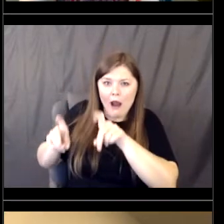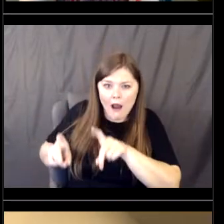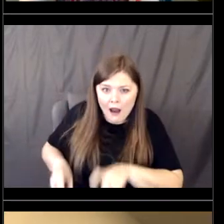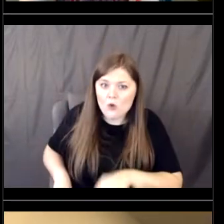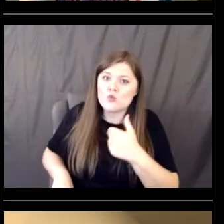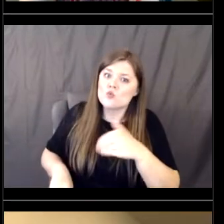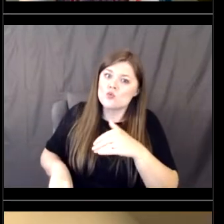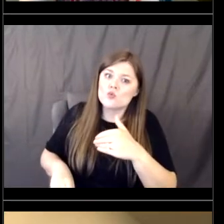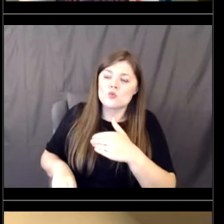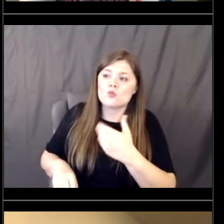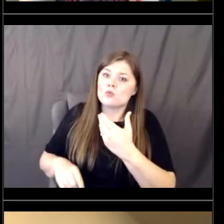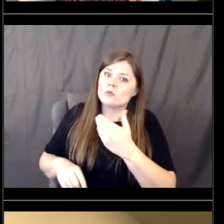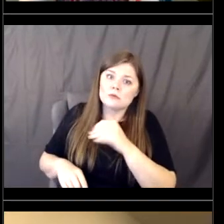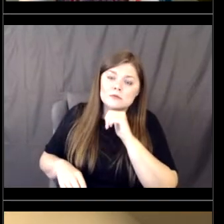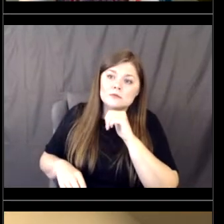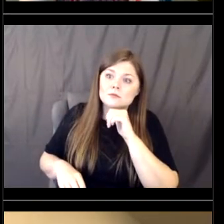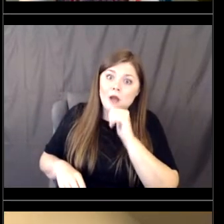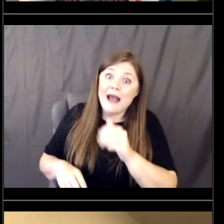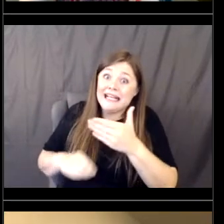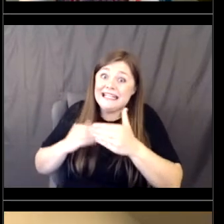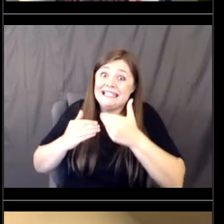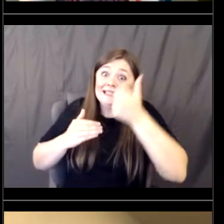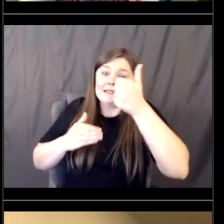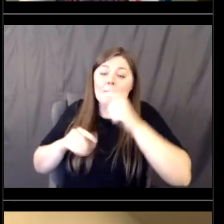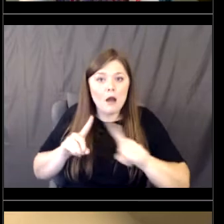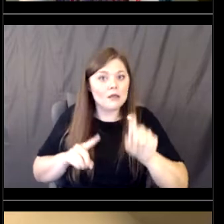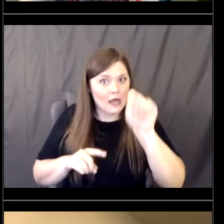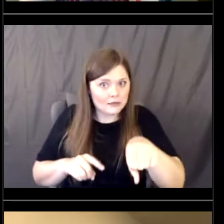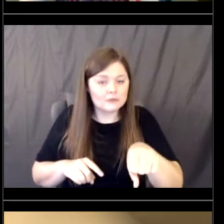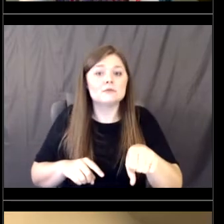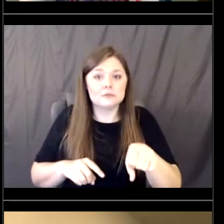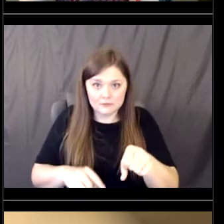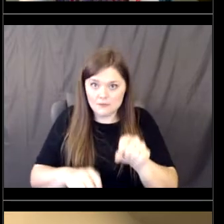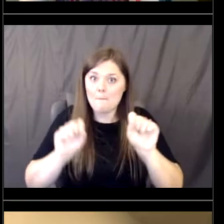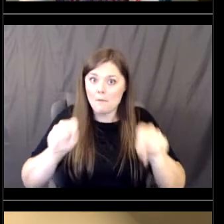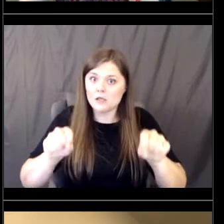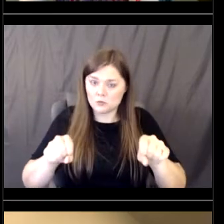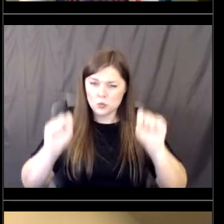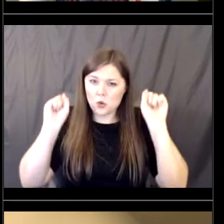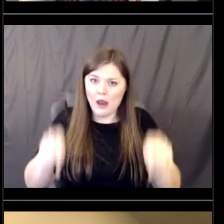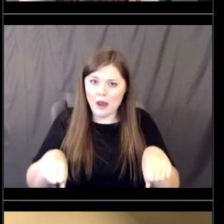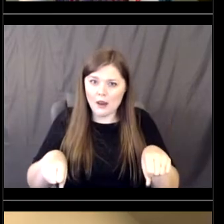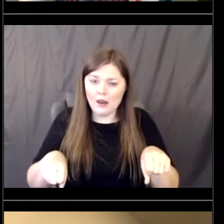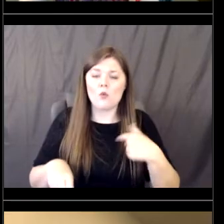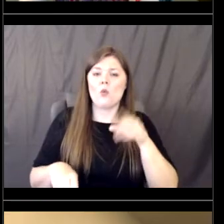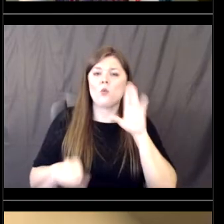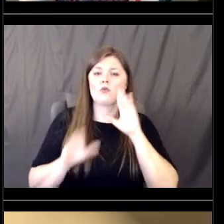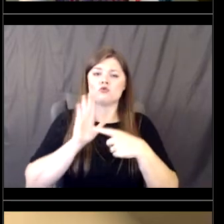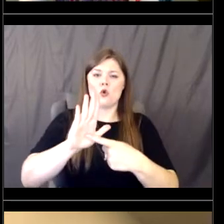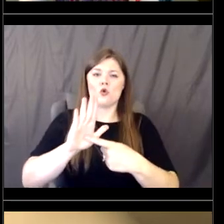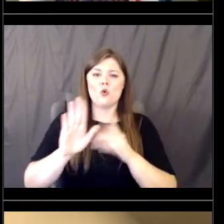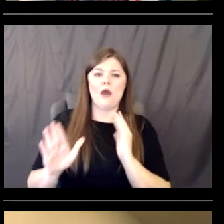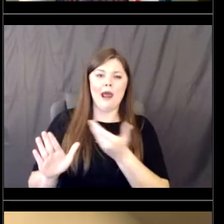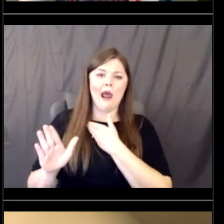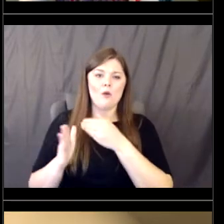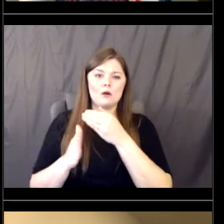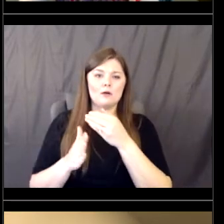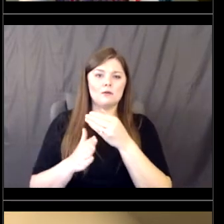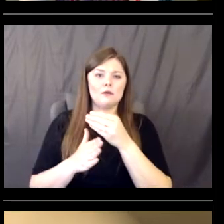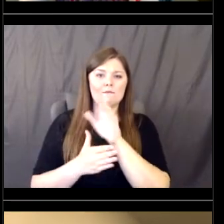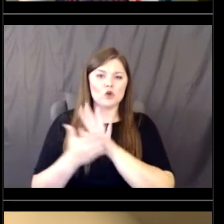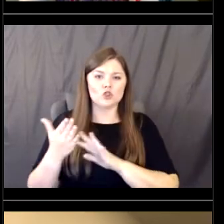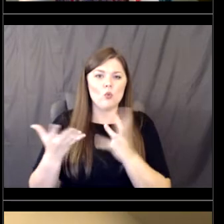possible. And we'll show you in just a second what our version of that would look like. But that was the #1 request that would really